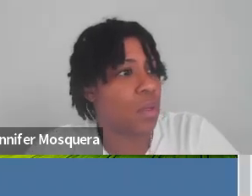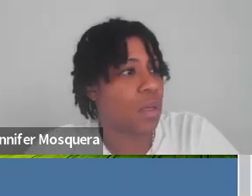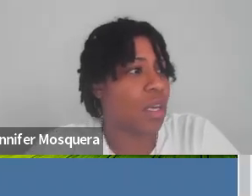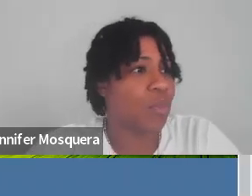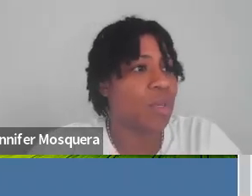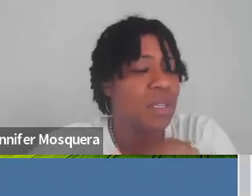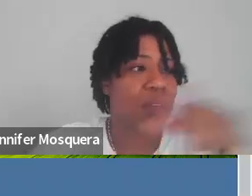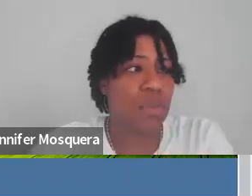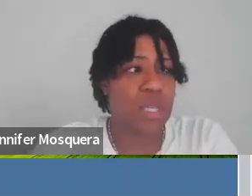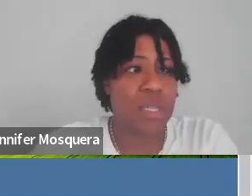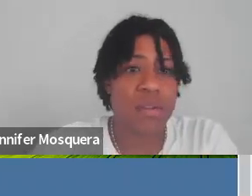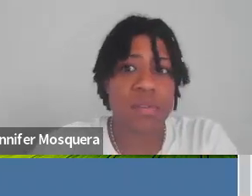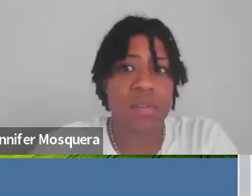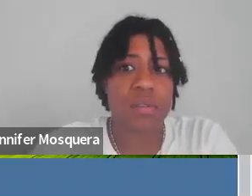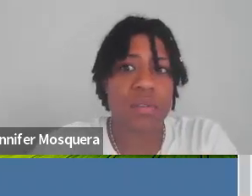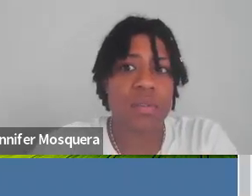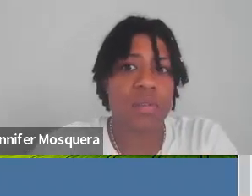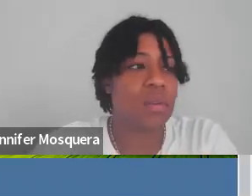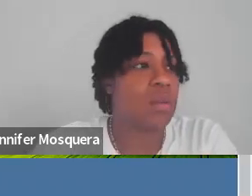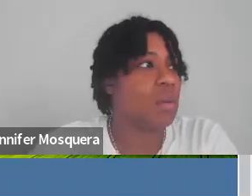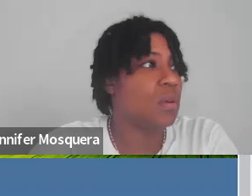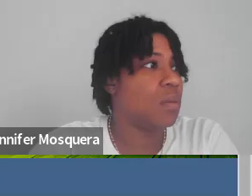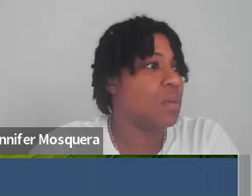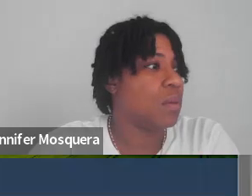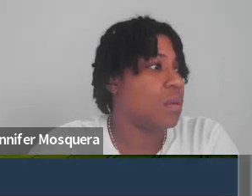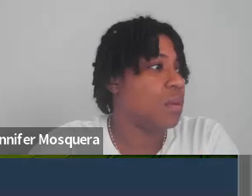review. And I'm going to click view details.